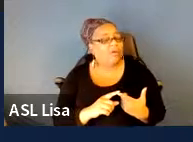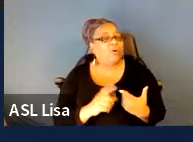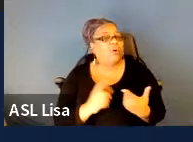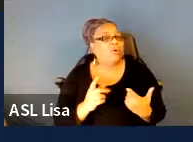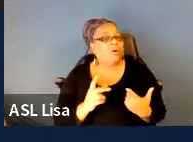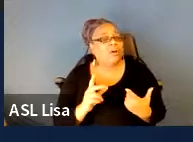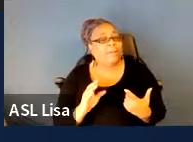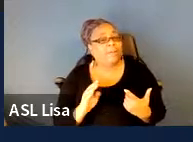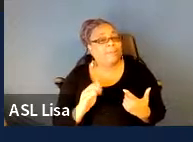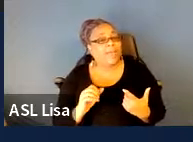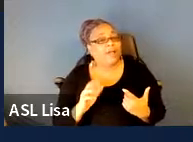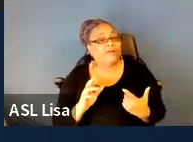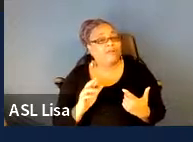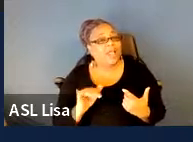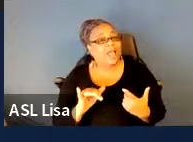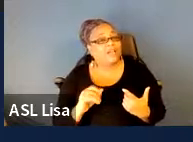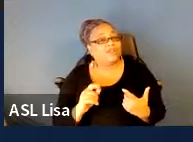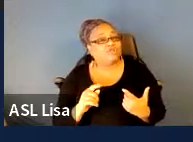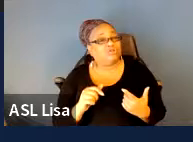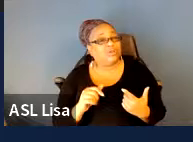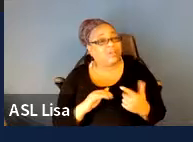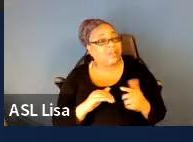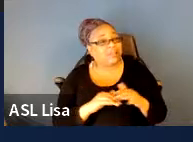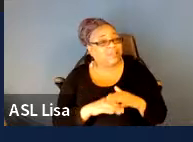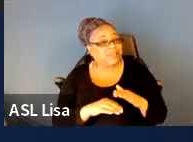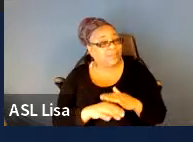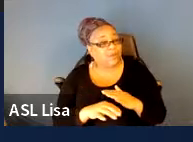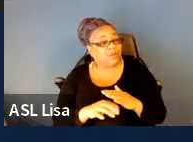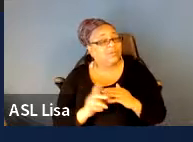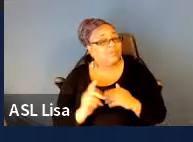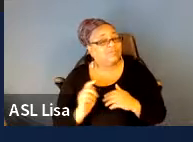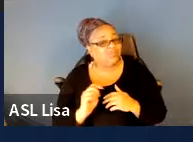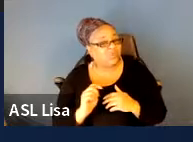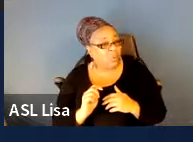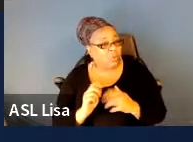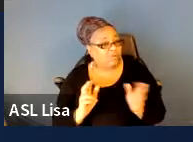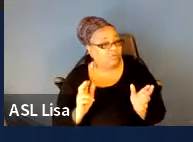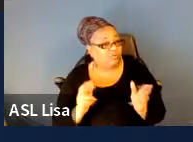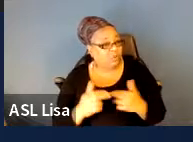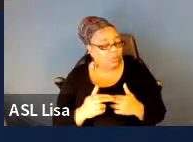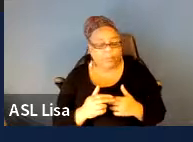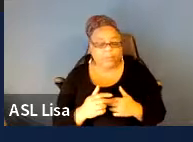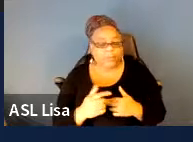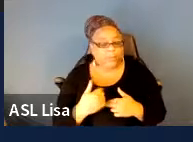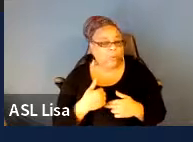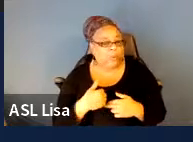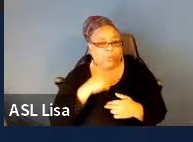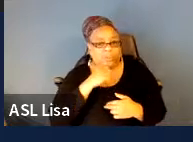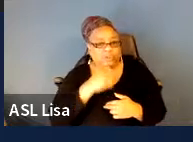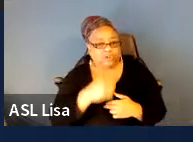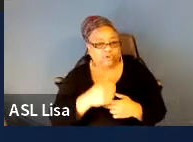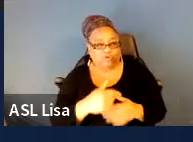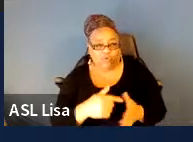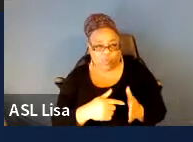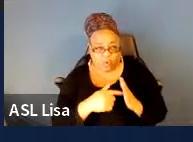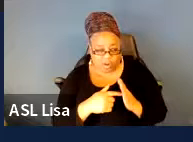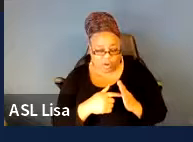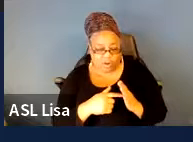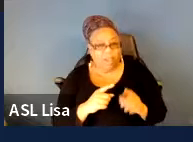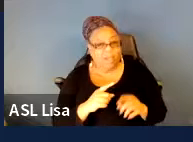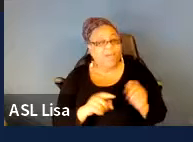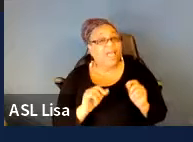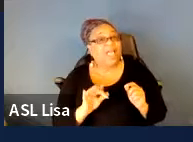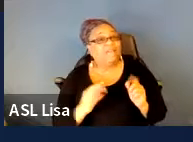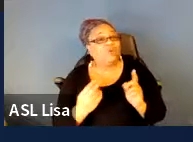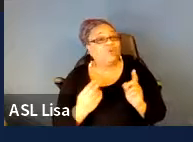bariatric issues. You can, we do not require those pictograms, but if you do use